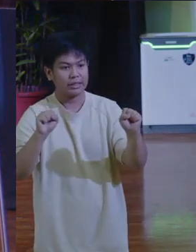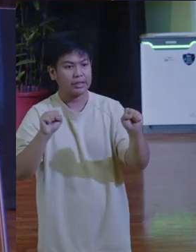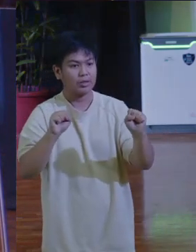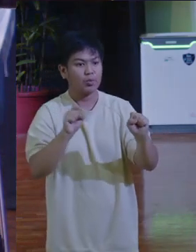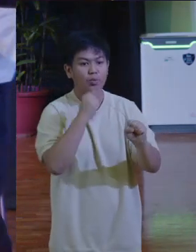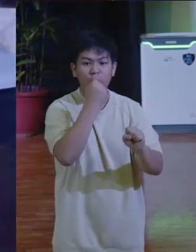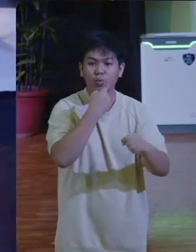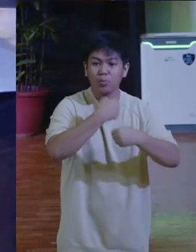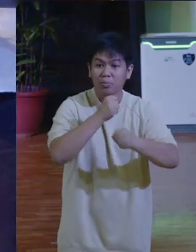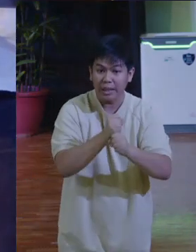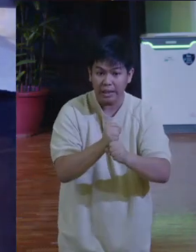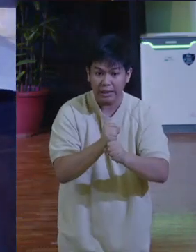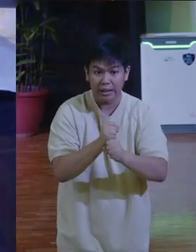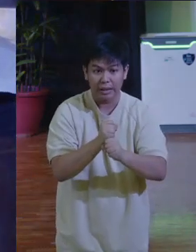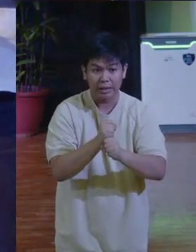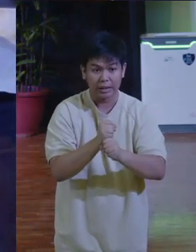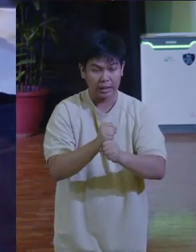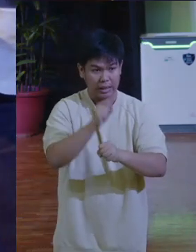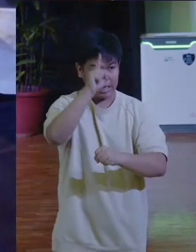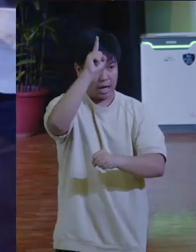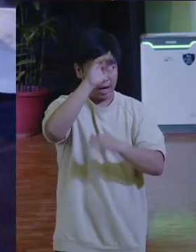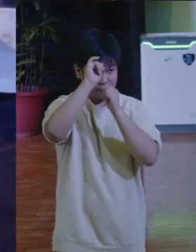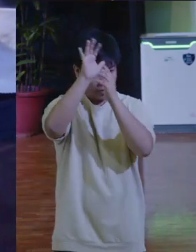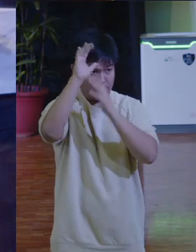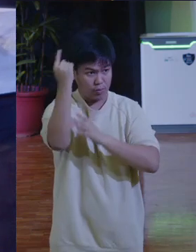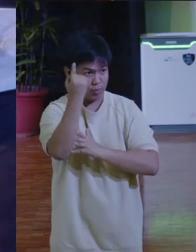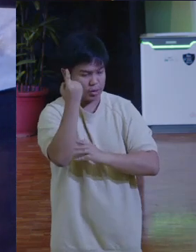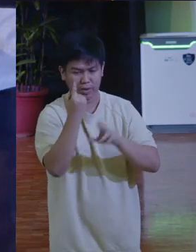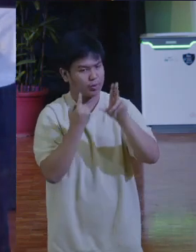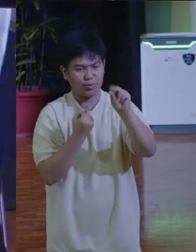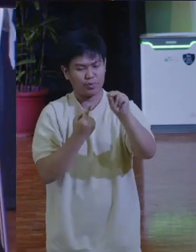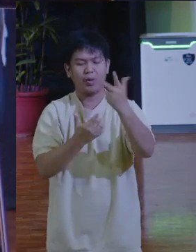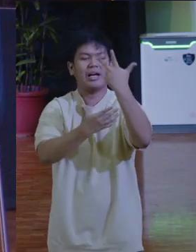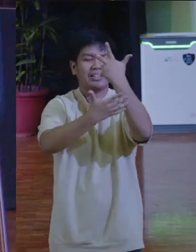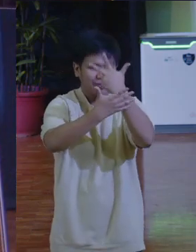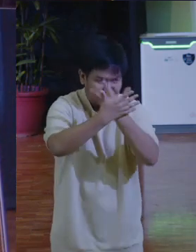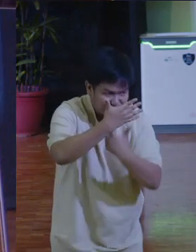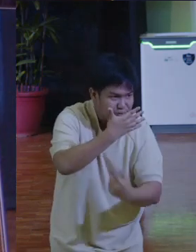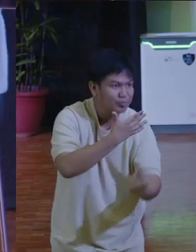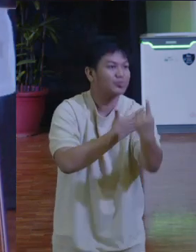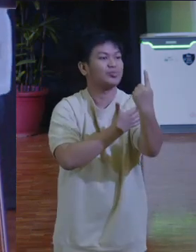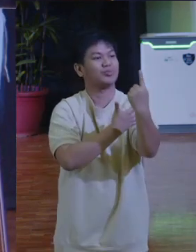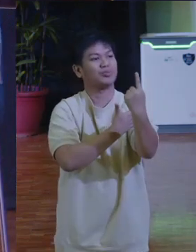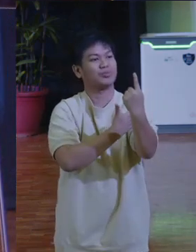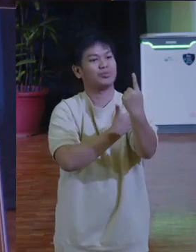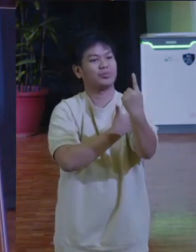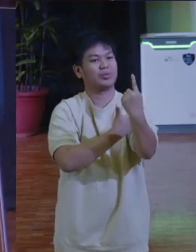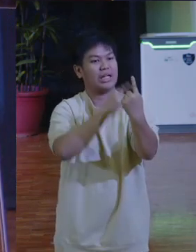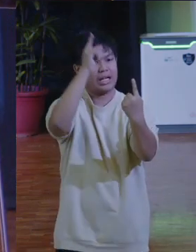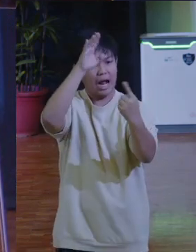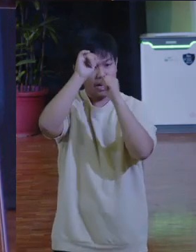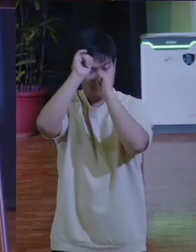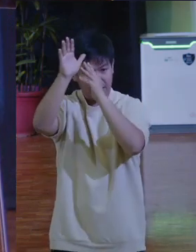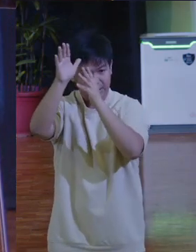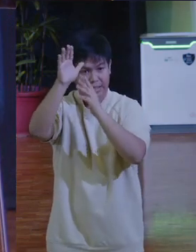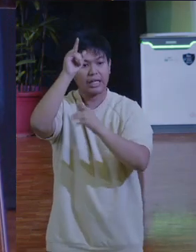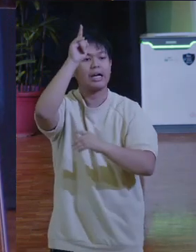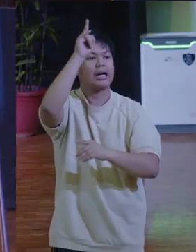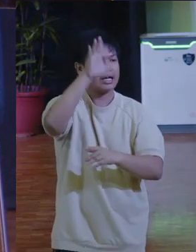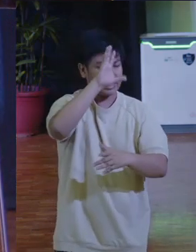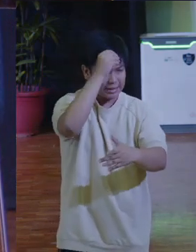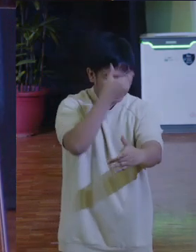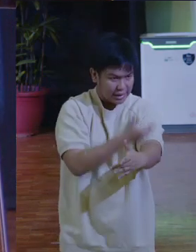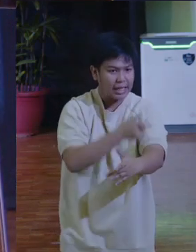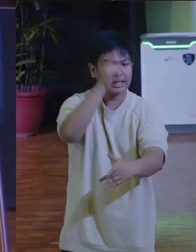tatlong persona ng kadyusan natin. Gawain ng tatlong persona ng kadyusan. Saan natin makikita